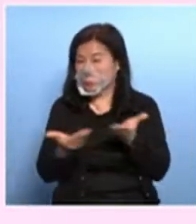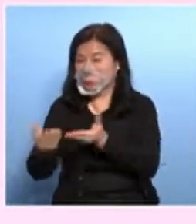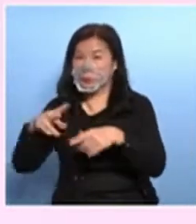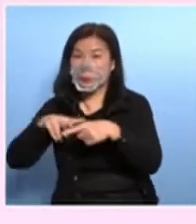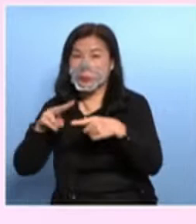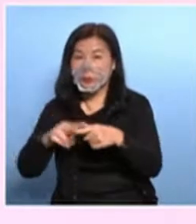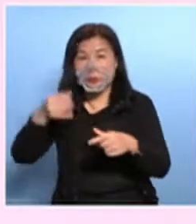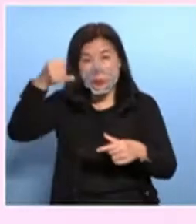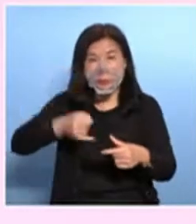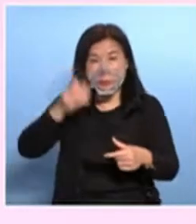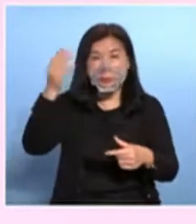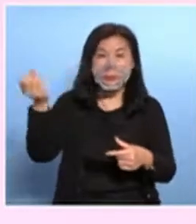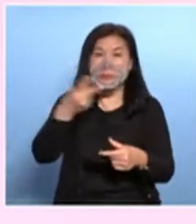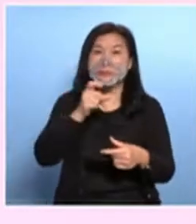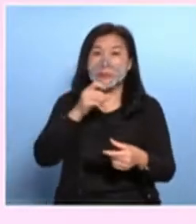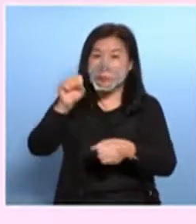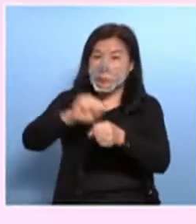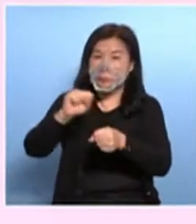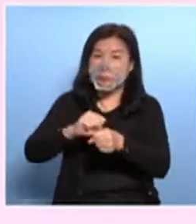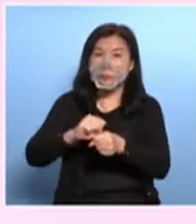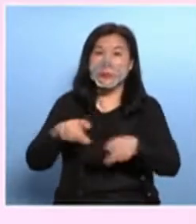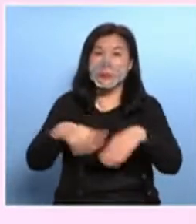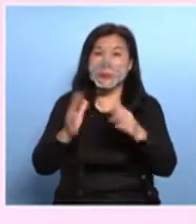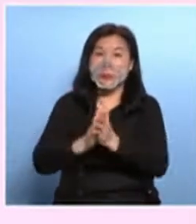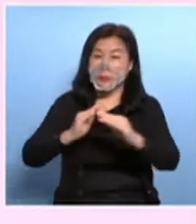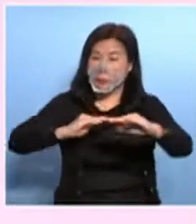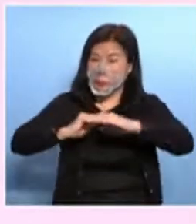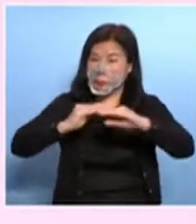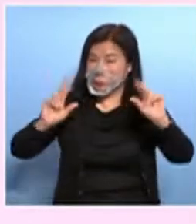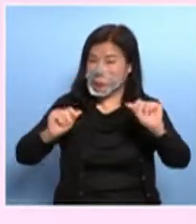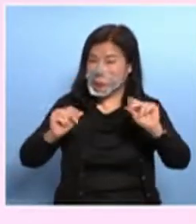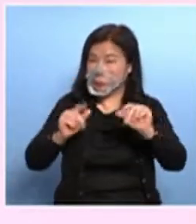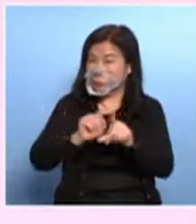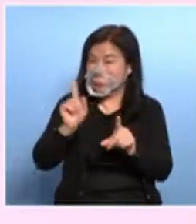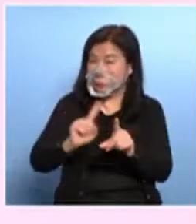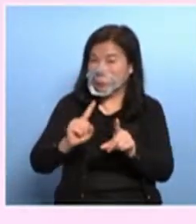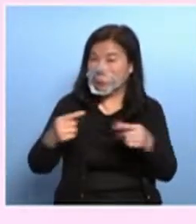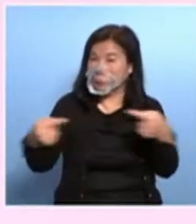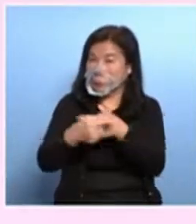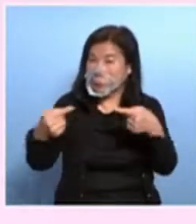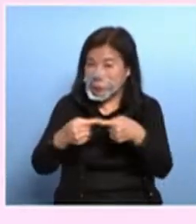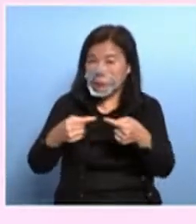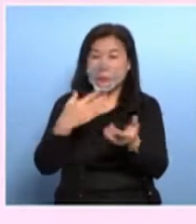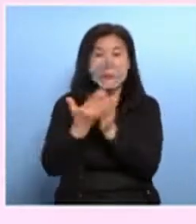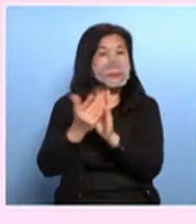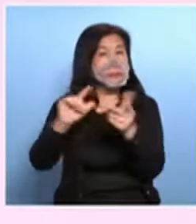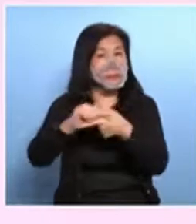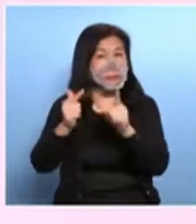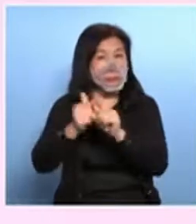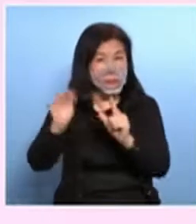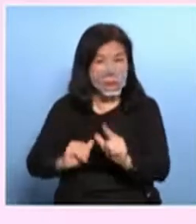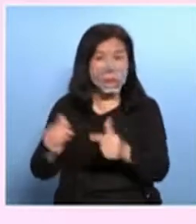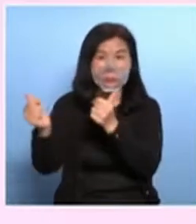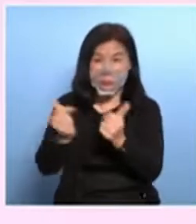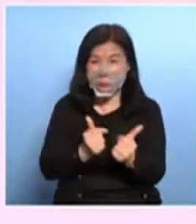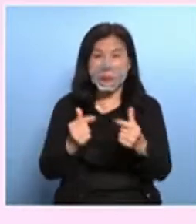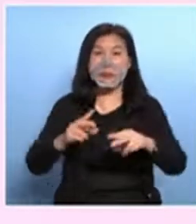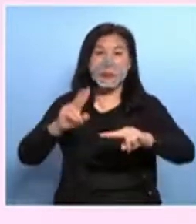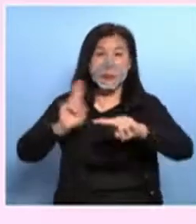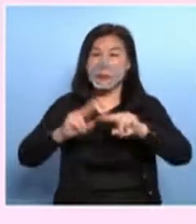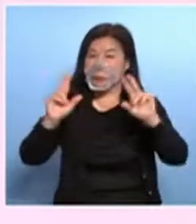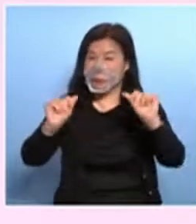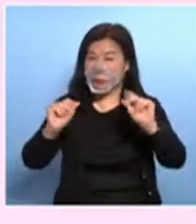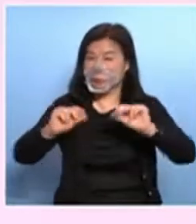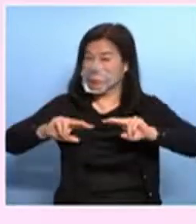In the future, we will explore ways to further expand the channels for the two-way flow of cross-boundary RMB funds, as well as continue to promote